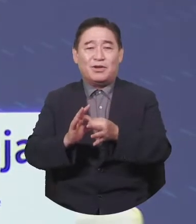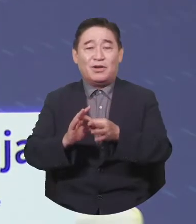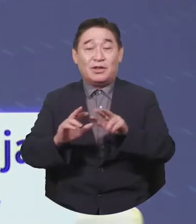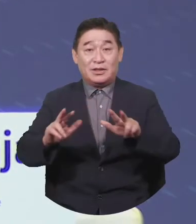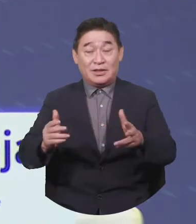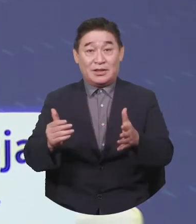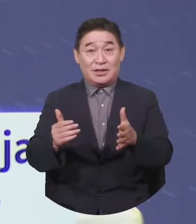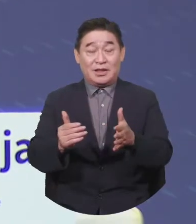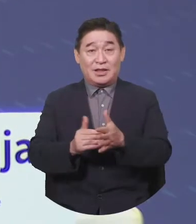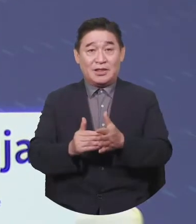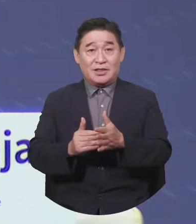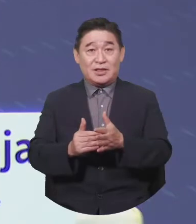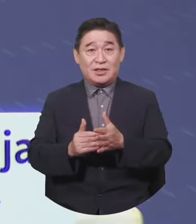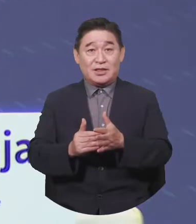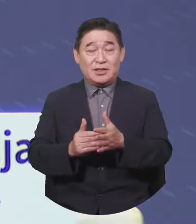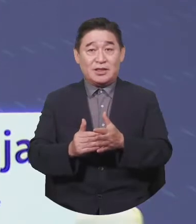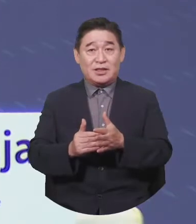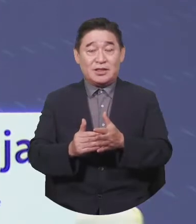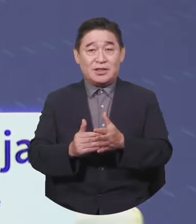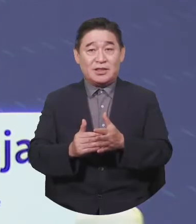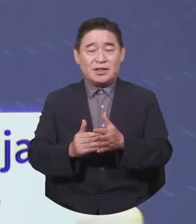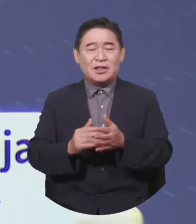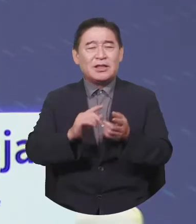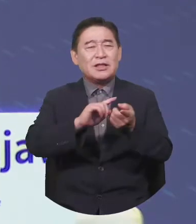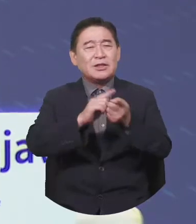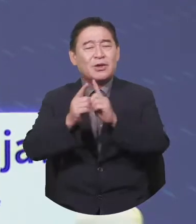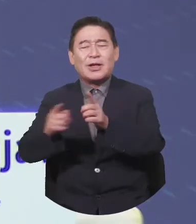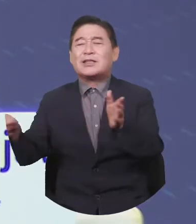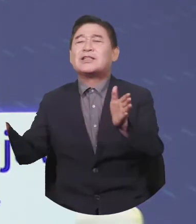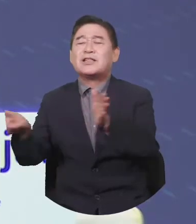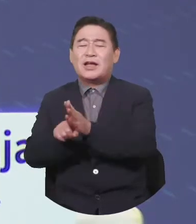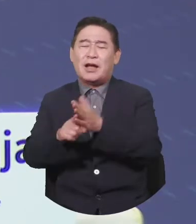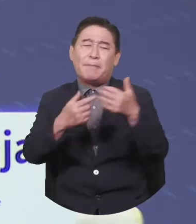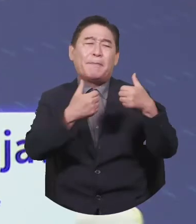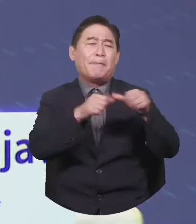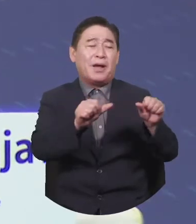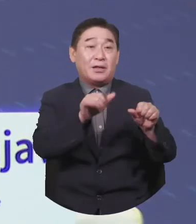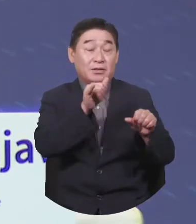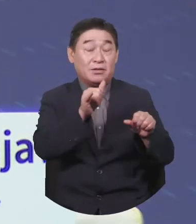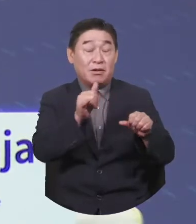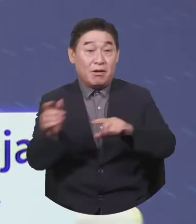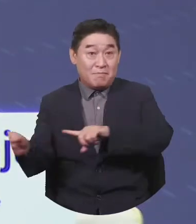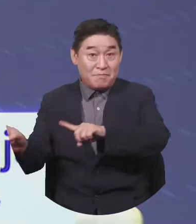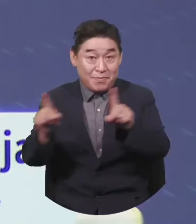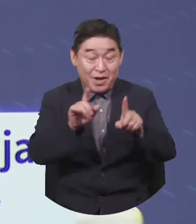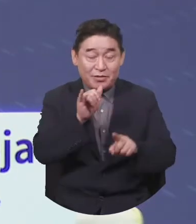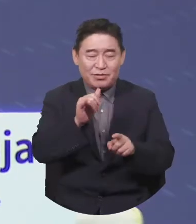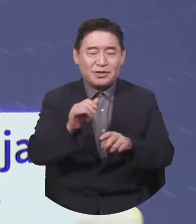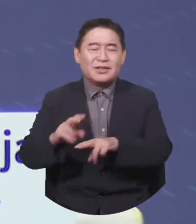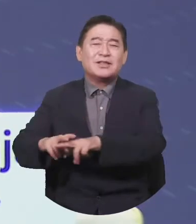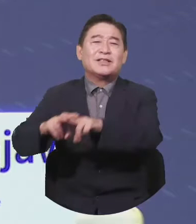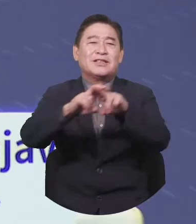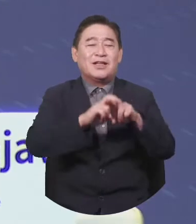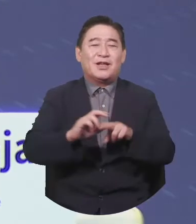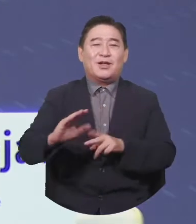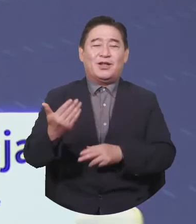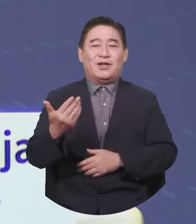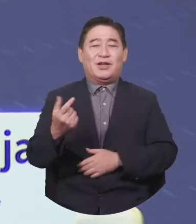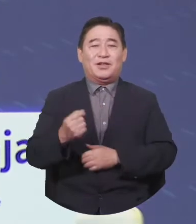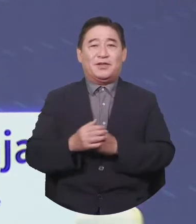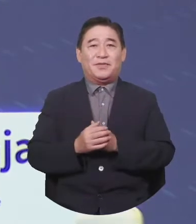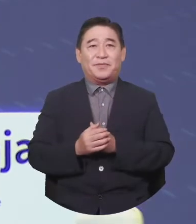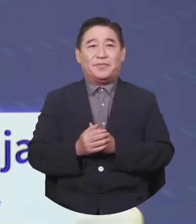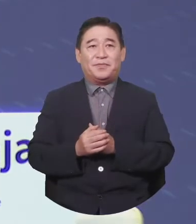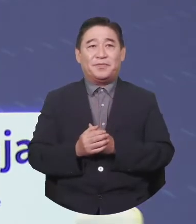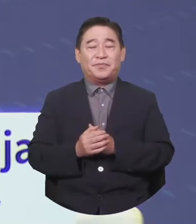the trust and confidence, which was even more true during these conflicts,